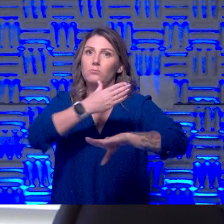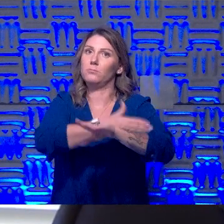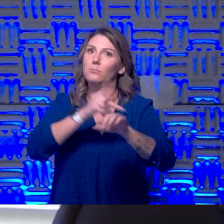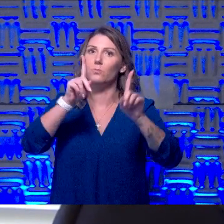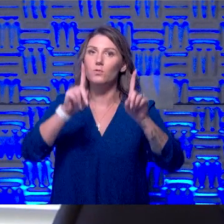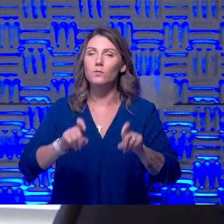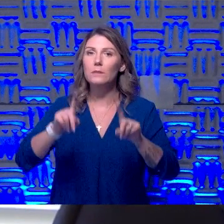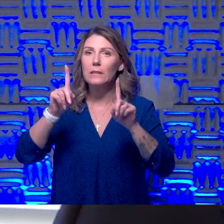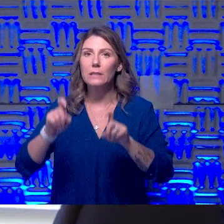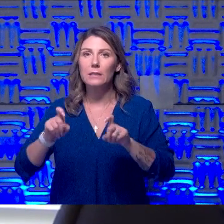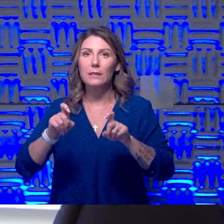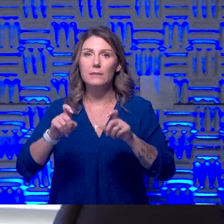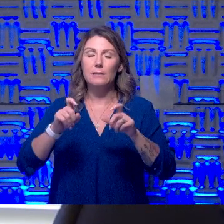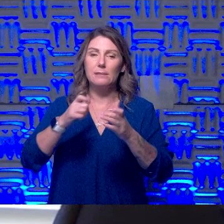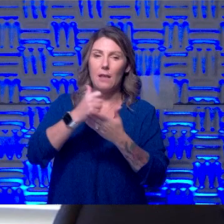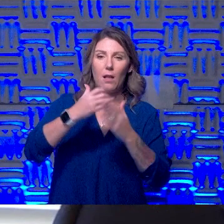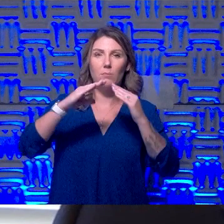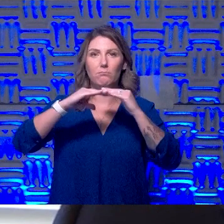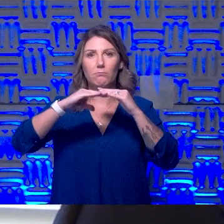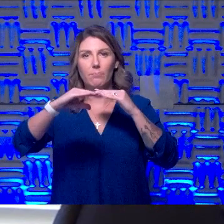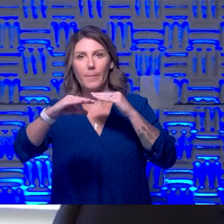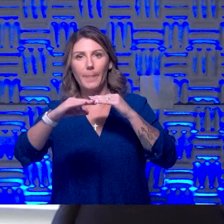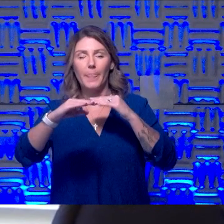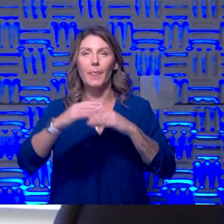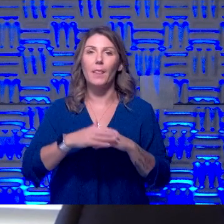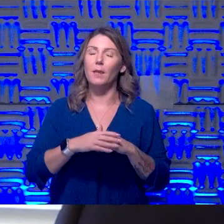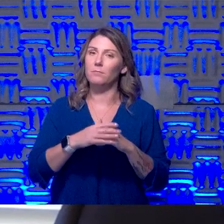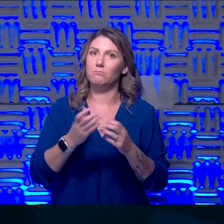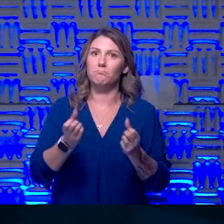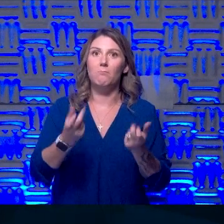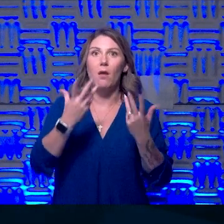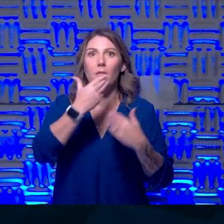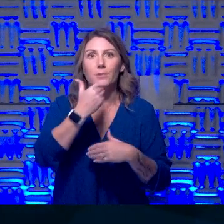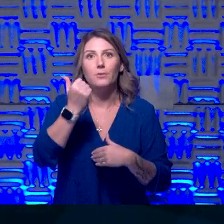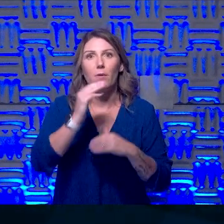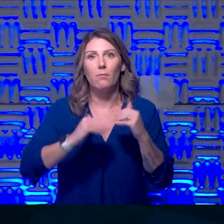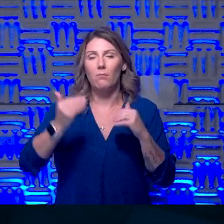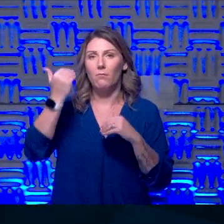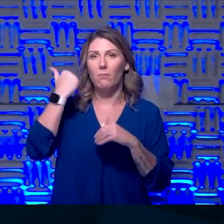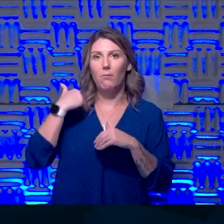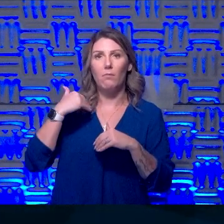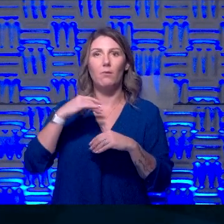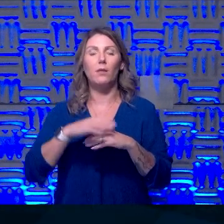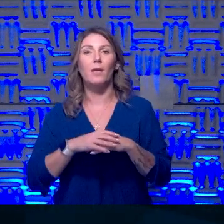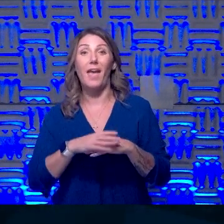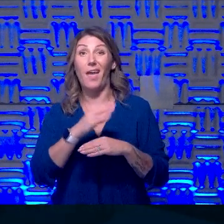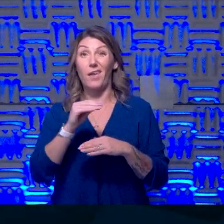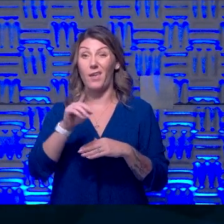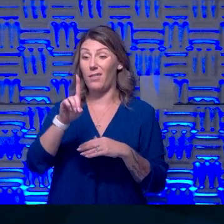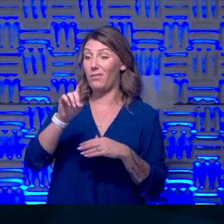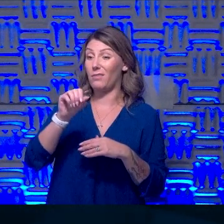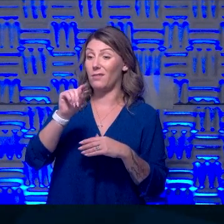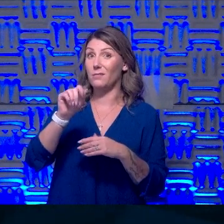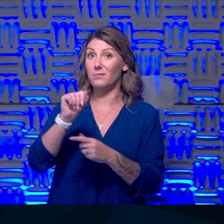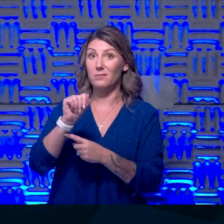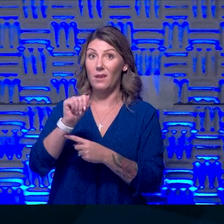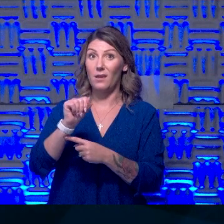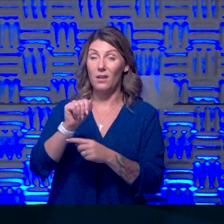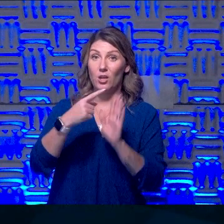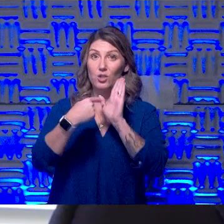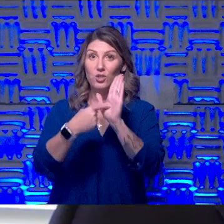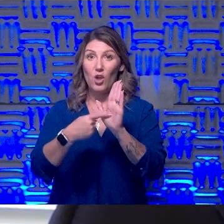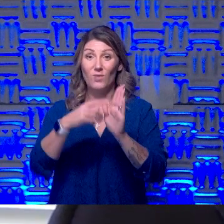helped us stabilize, and we're in a much better shape in those kind of facilities. And I think the data shows that as we see that age drift go